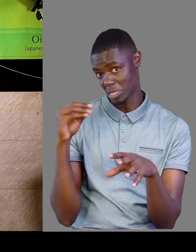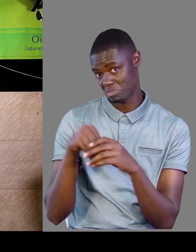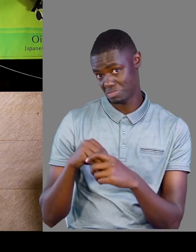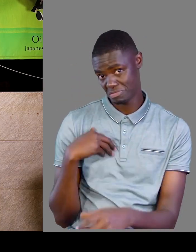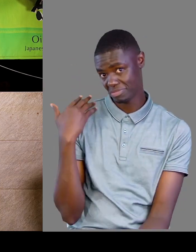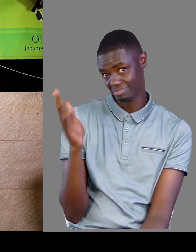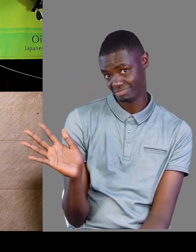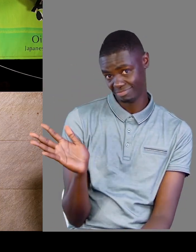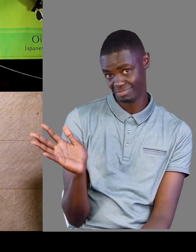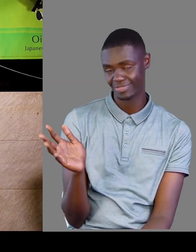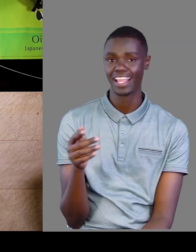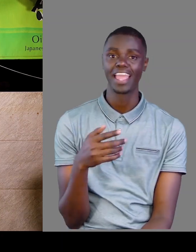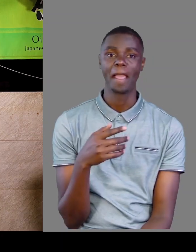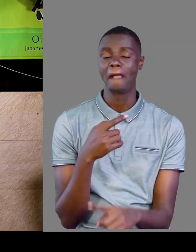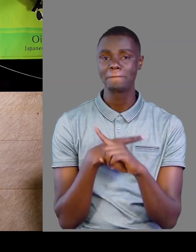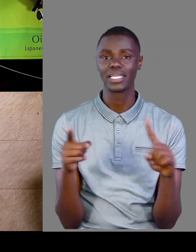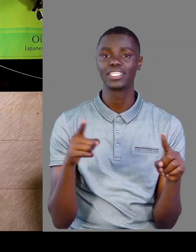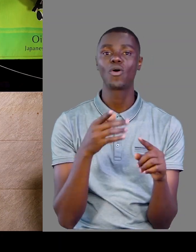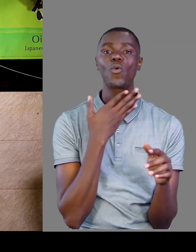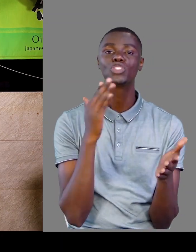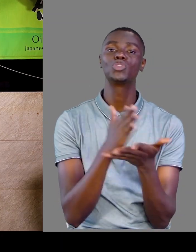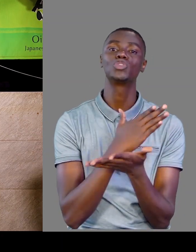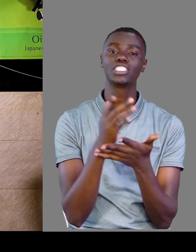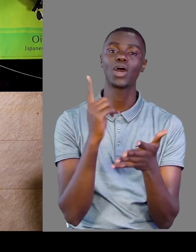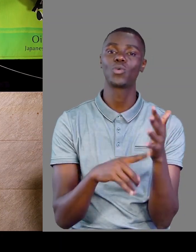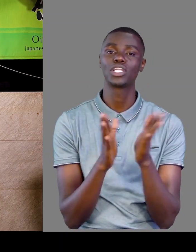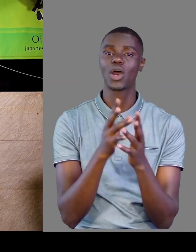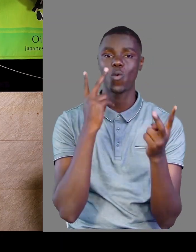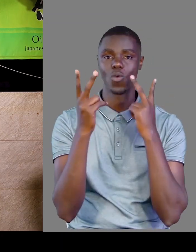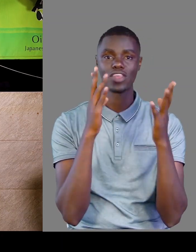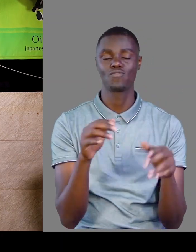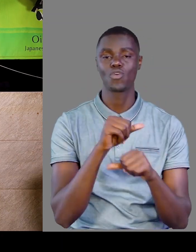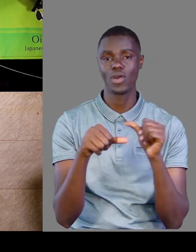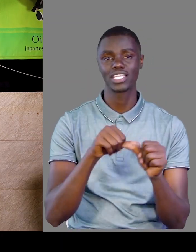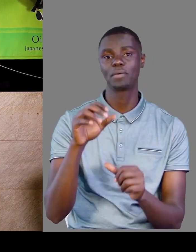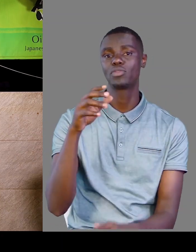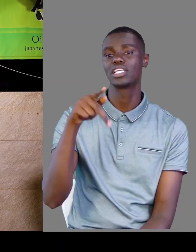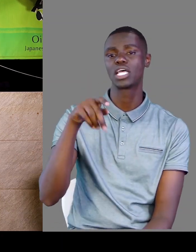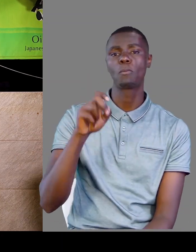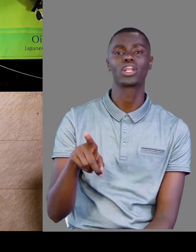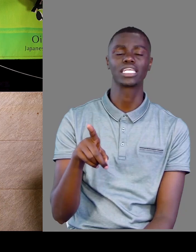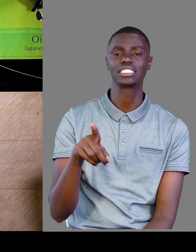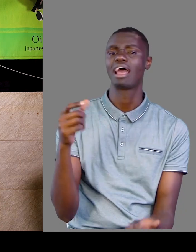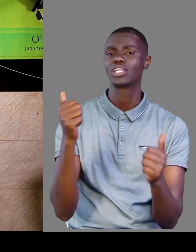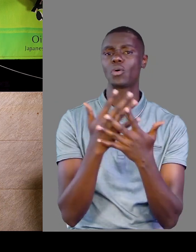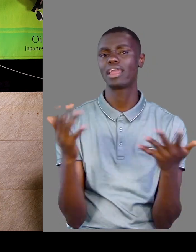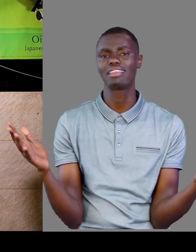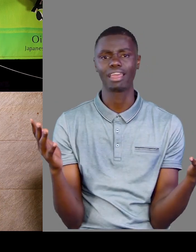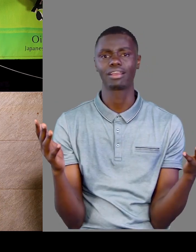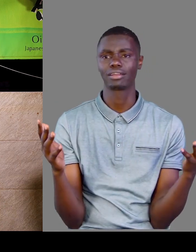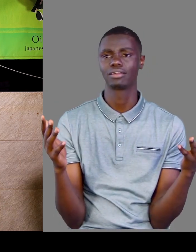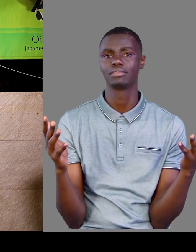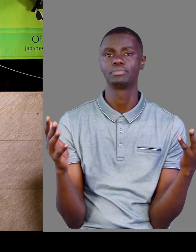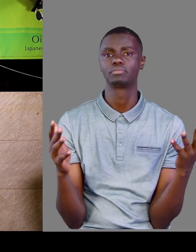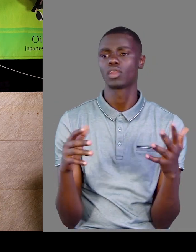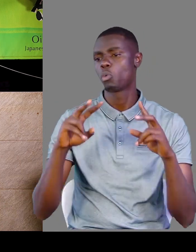I don't know. Yeah, Kabisa. And what do you want to share to the viewers about this sport? Anything that we should look out for? Anything that